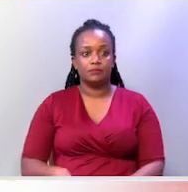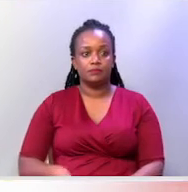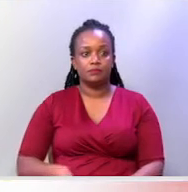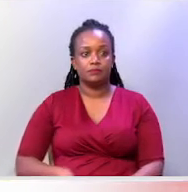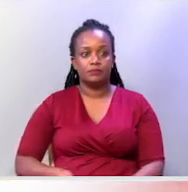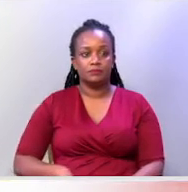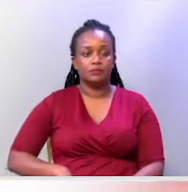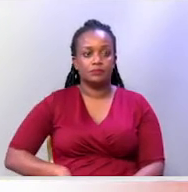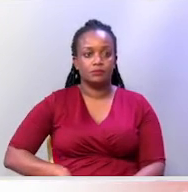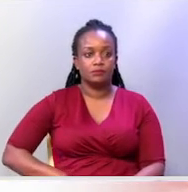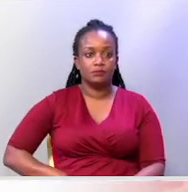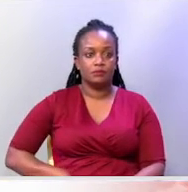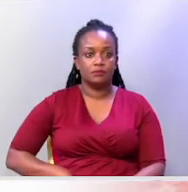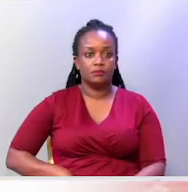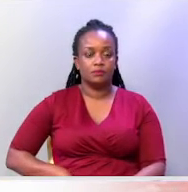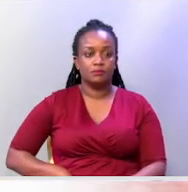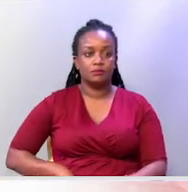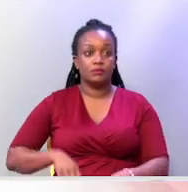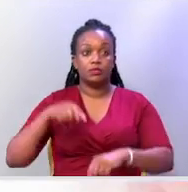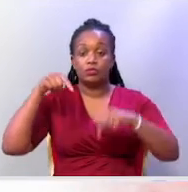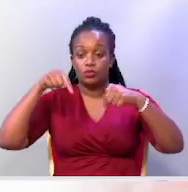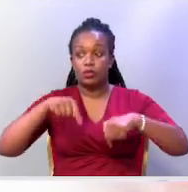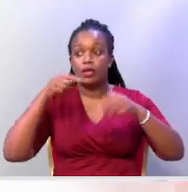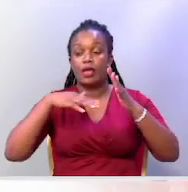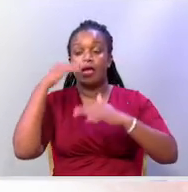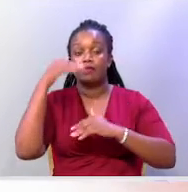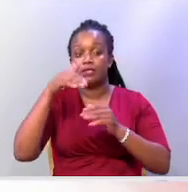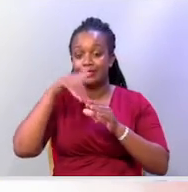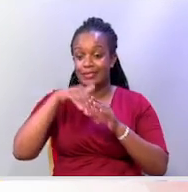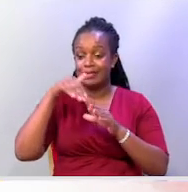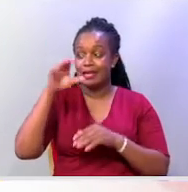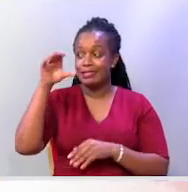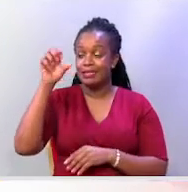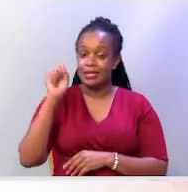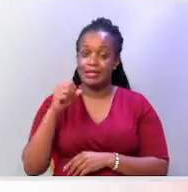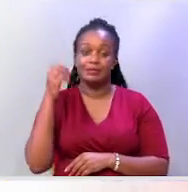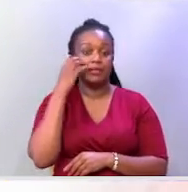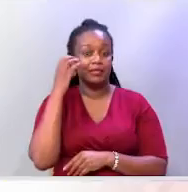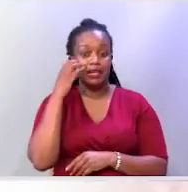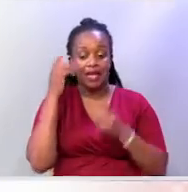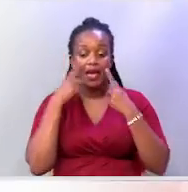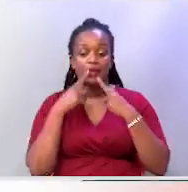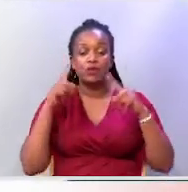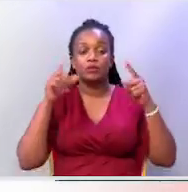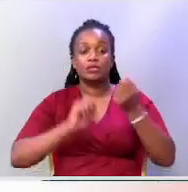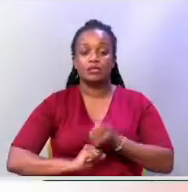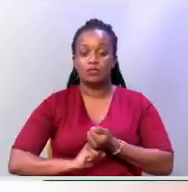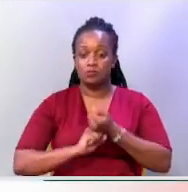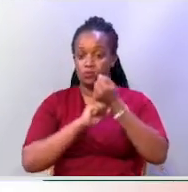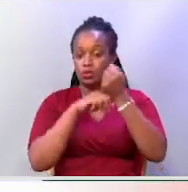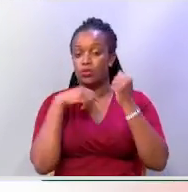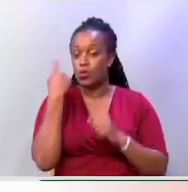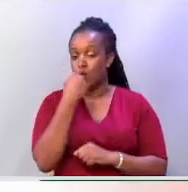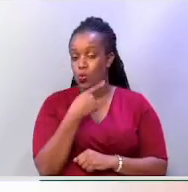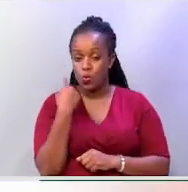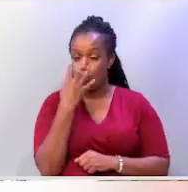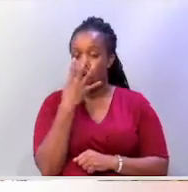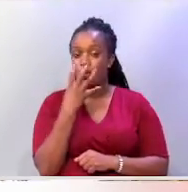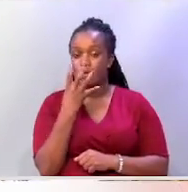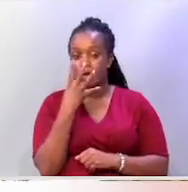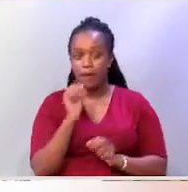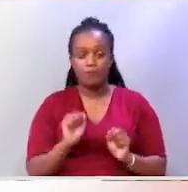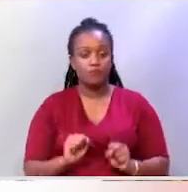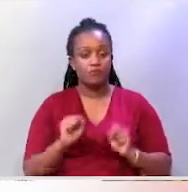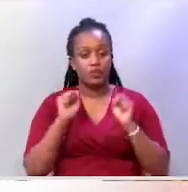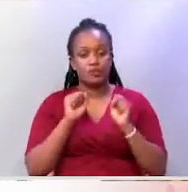This was today after Interior Cabinet Secretary Fred Matiang'i announced his support for ODM party leader Raila Odinga.